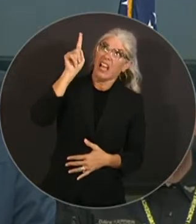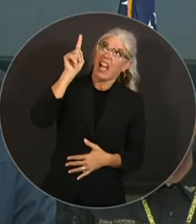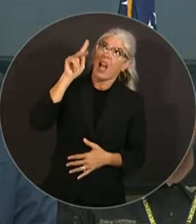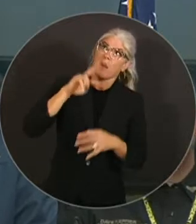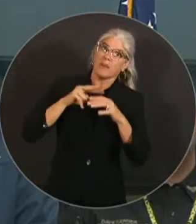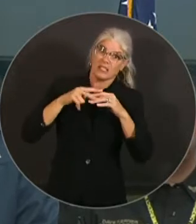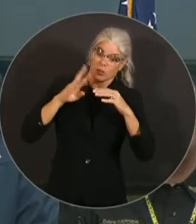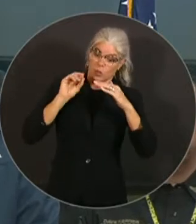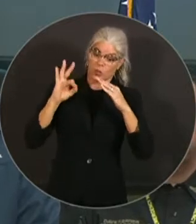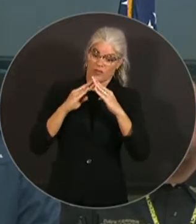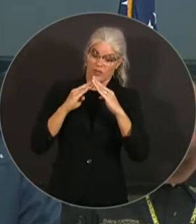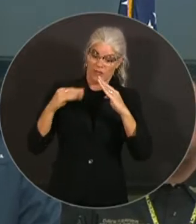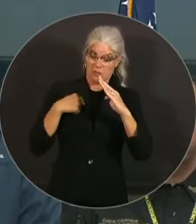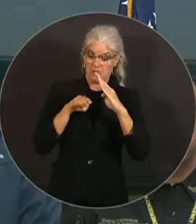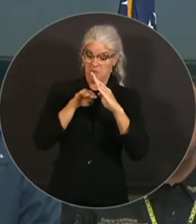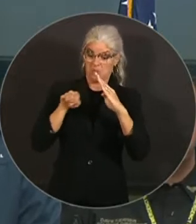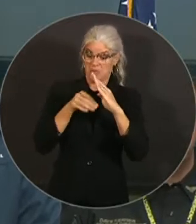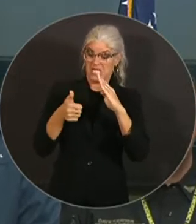is what we may experience.